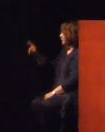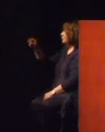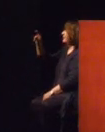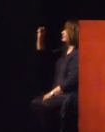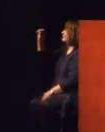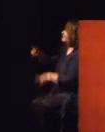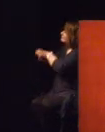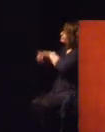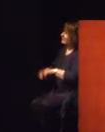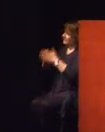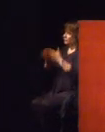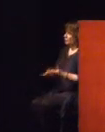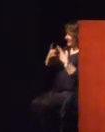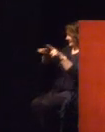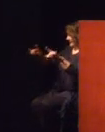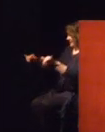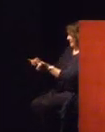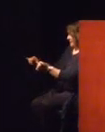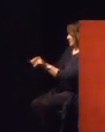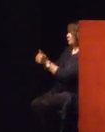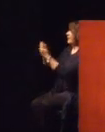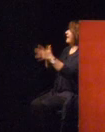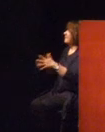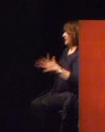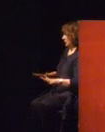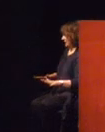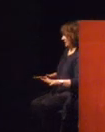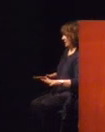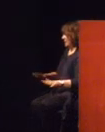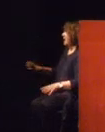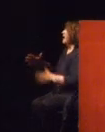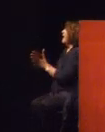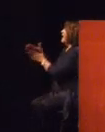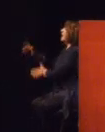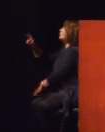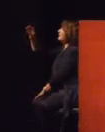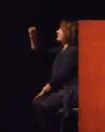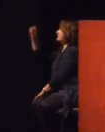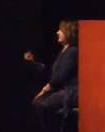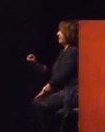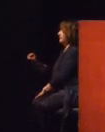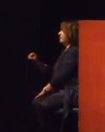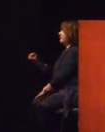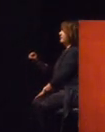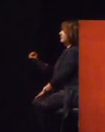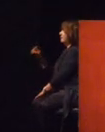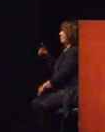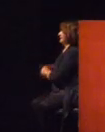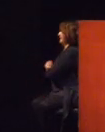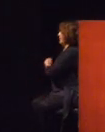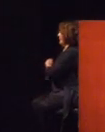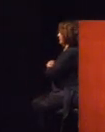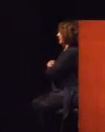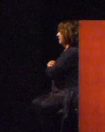on student success, measured as completion. And 20% was going to be